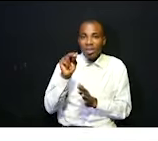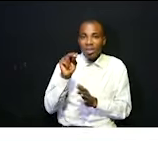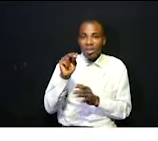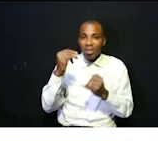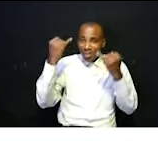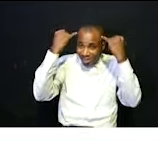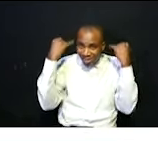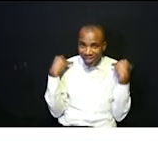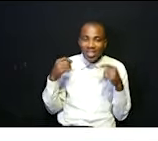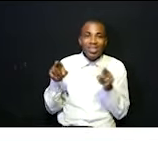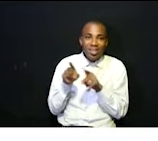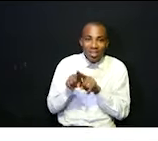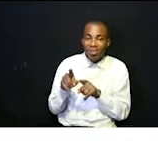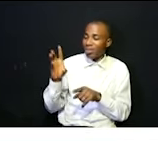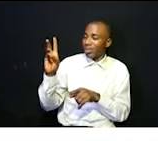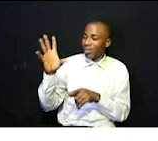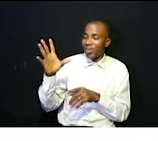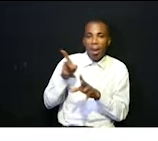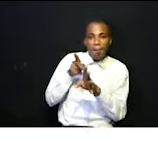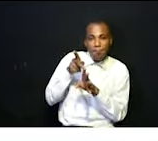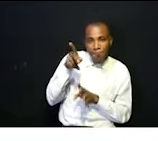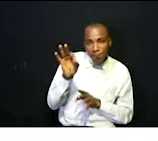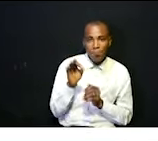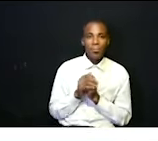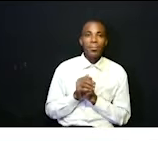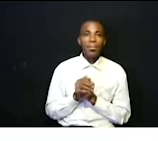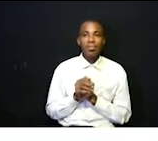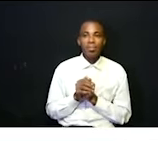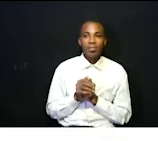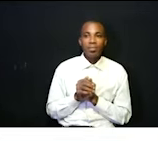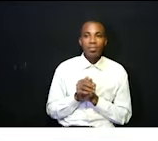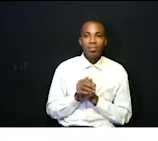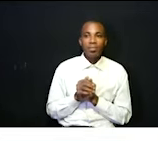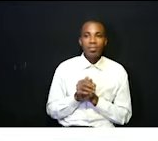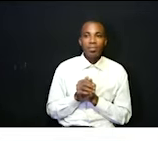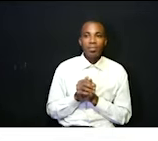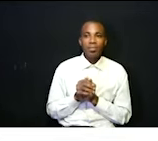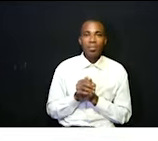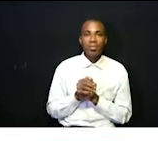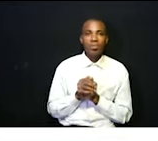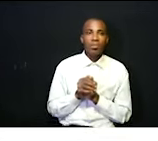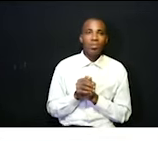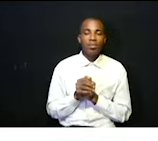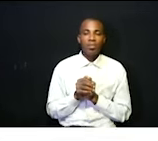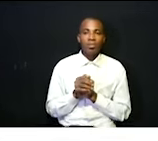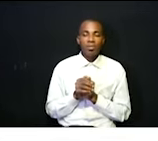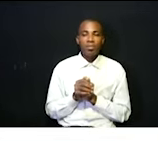professors. If you muyen yeu se mumakumako ediosien num ebeye adisyan.